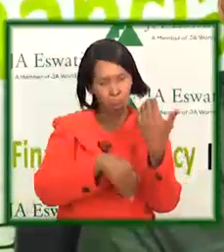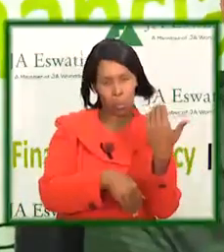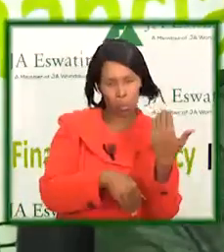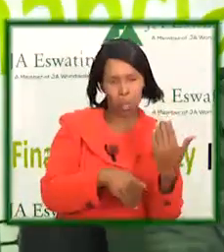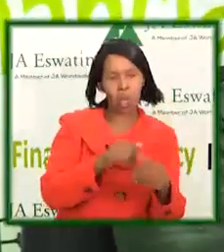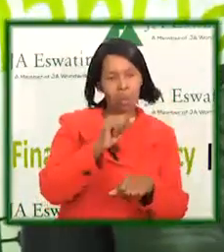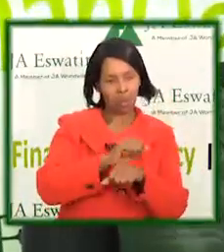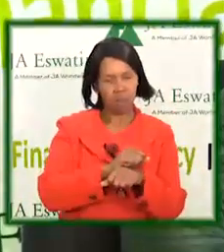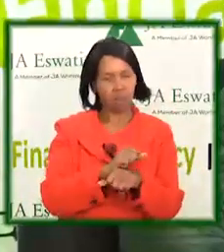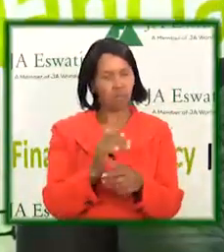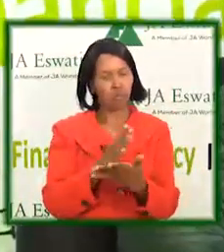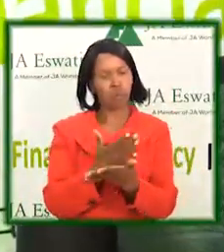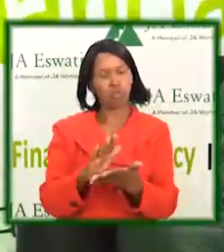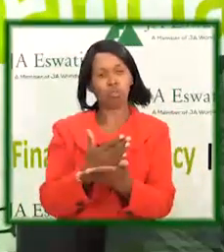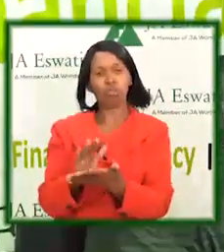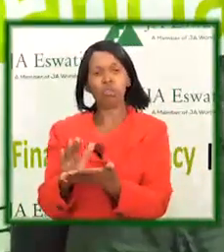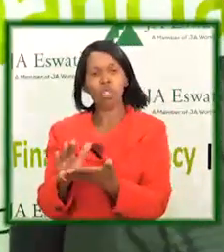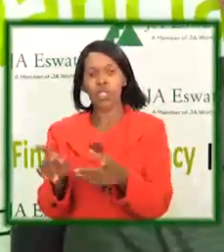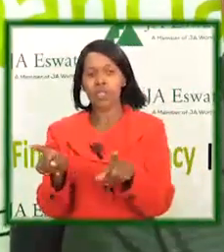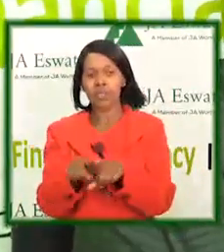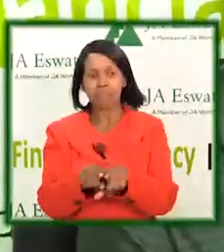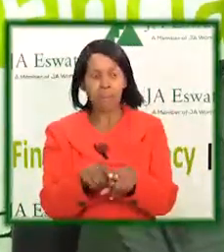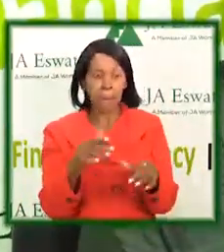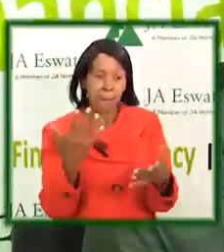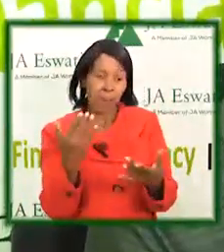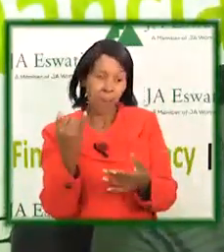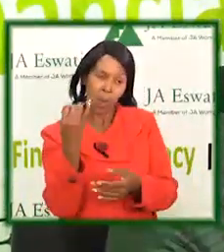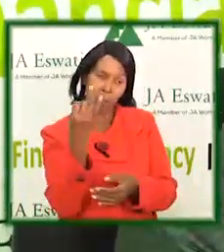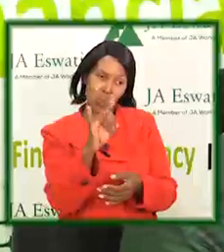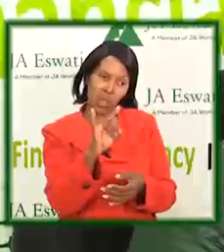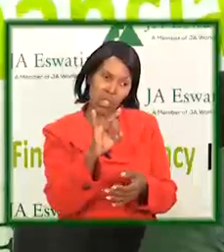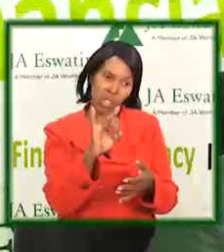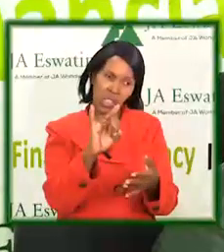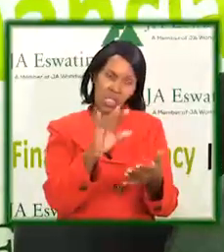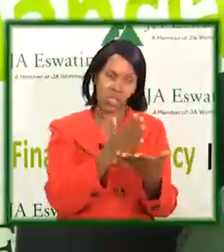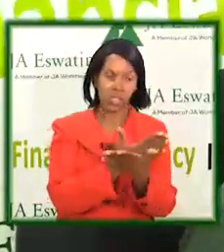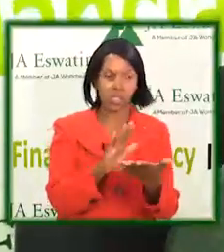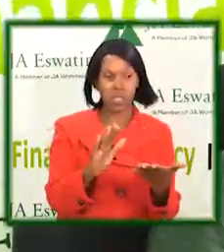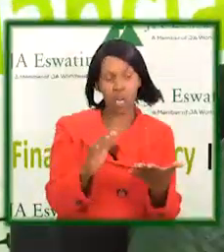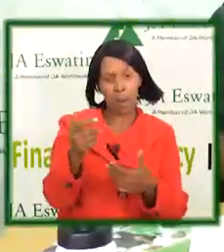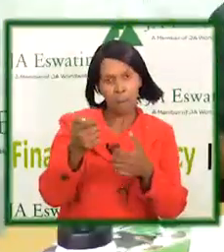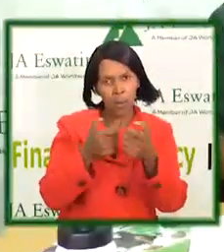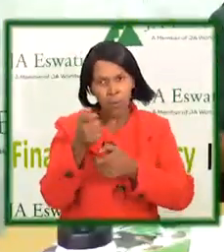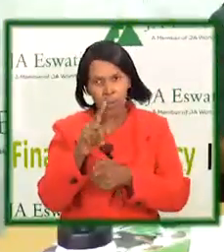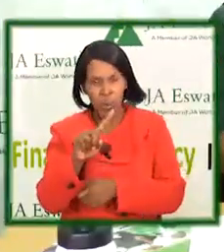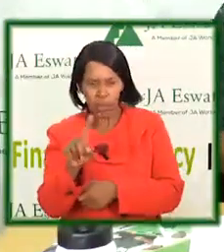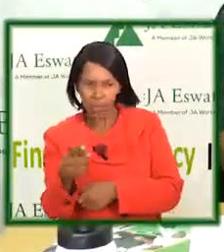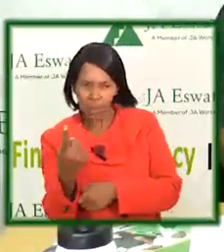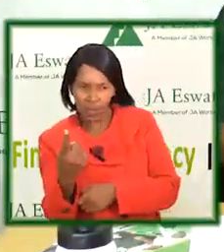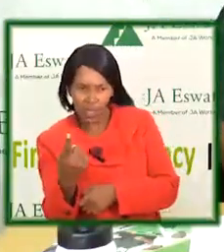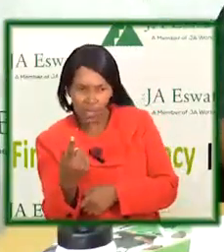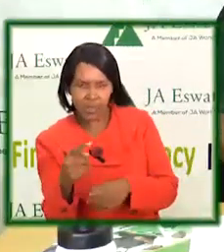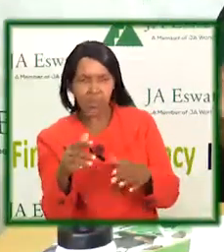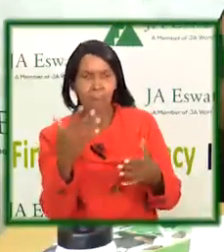about 120 of the shares, and you have made a profit of 1,000, you say you're going to say your net